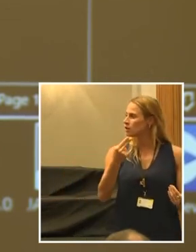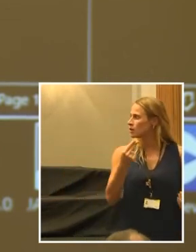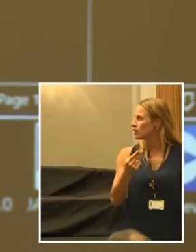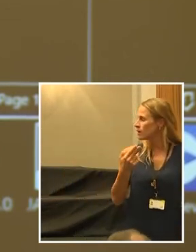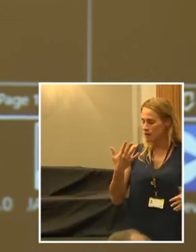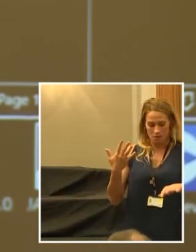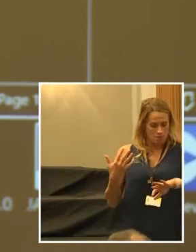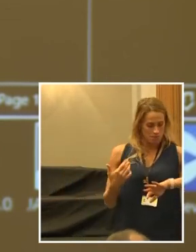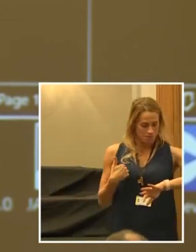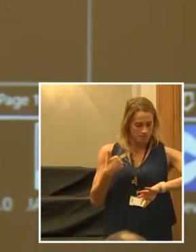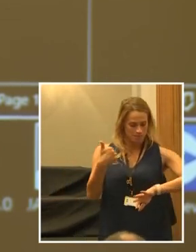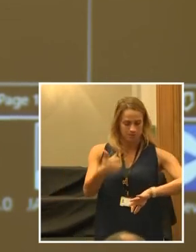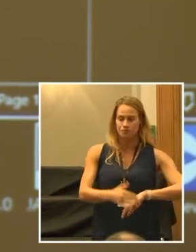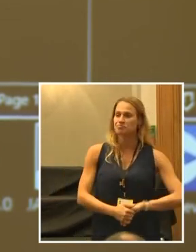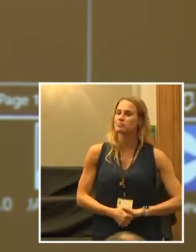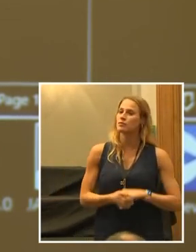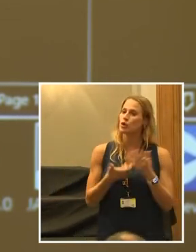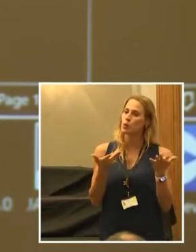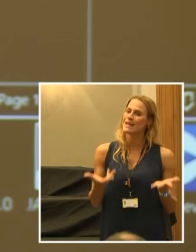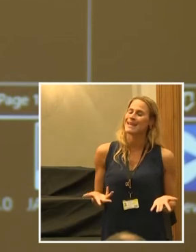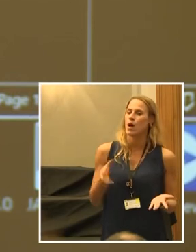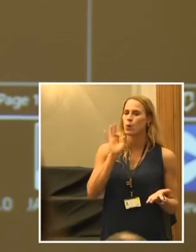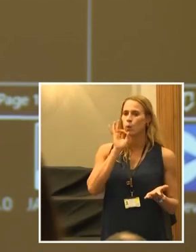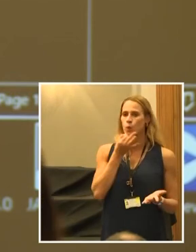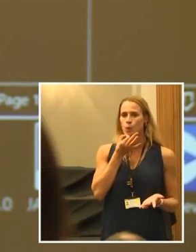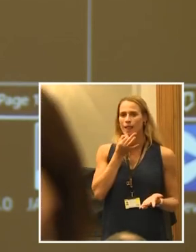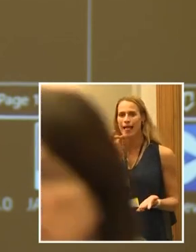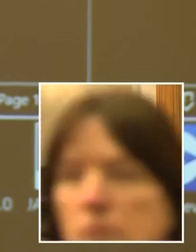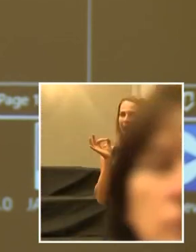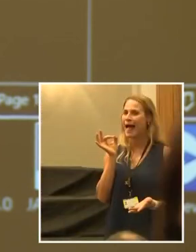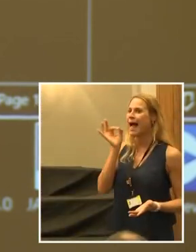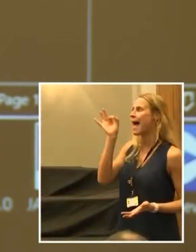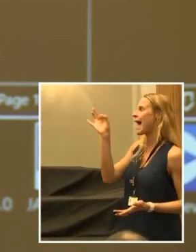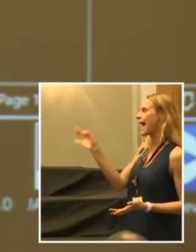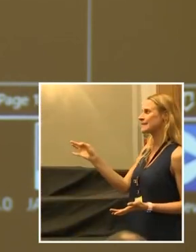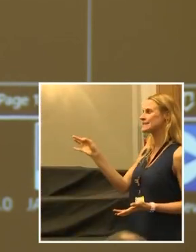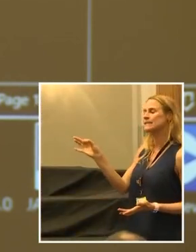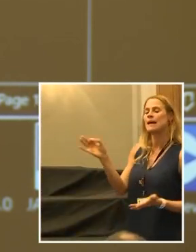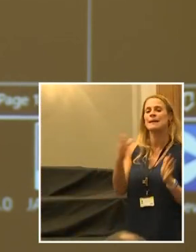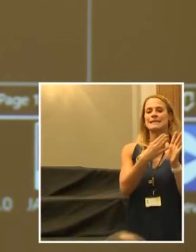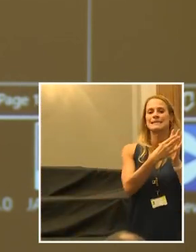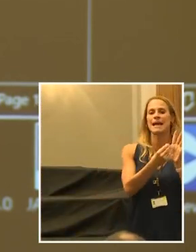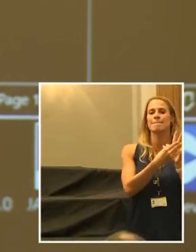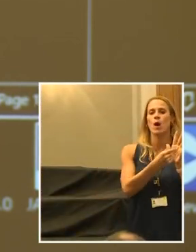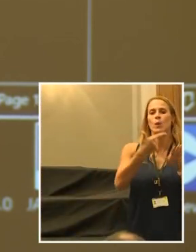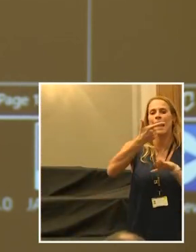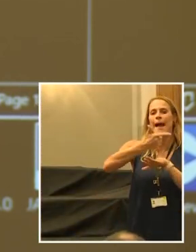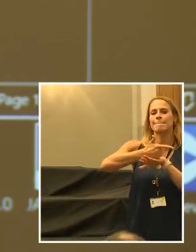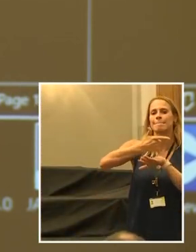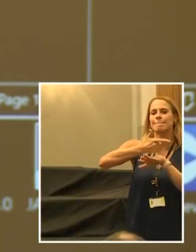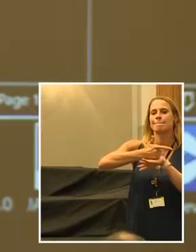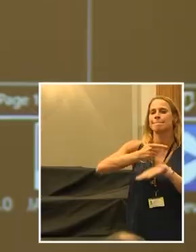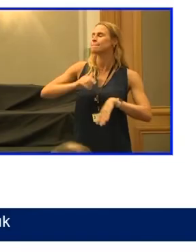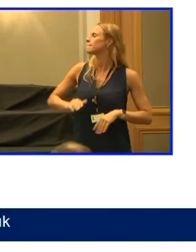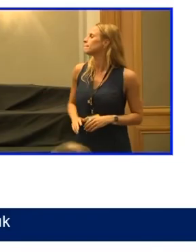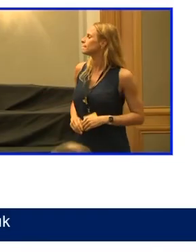Okay, we're good, move on. Right, so what I'll do, I'm gonna ask my demo cam to kick in, if you wouldn't make minds. So let's, I'm